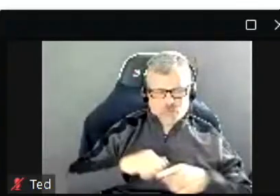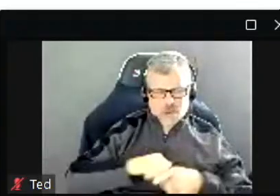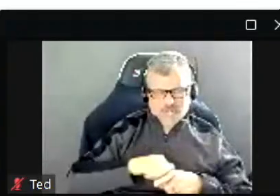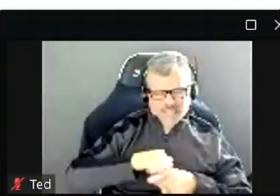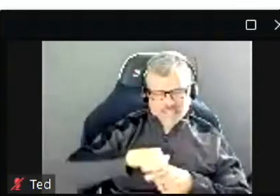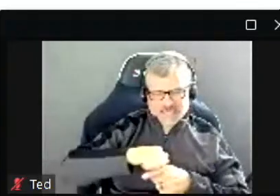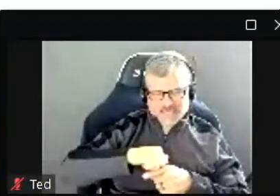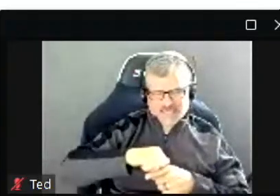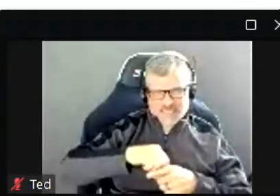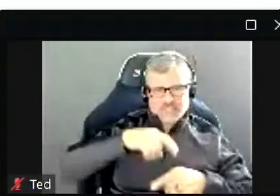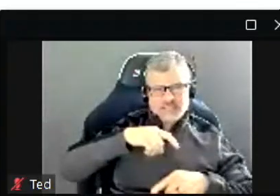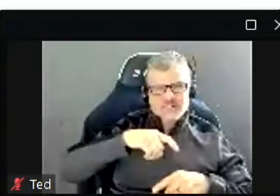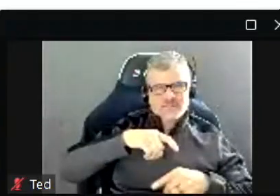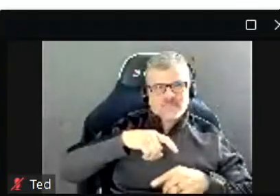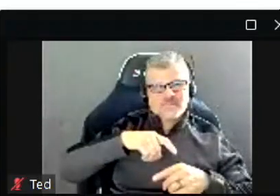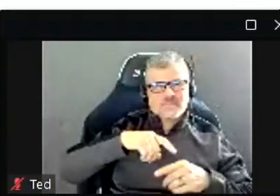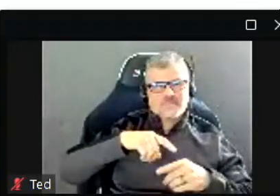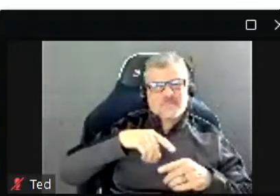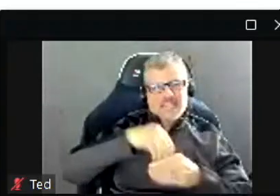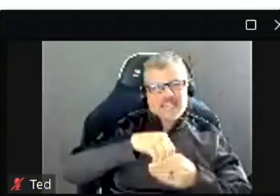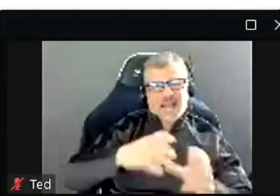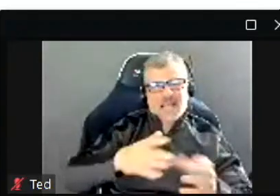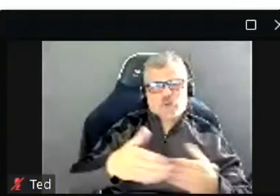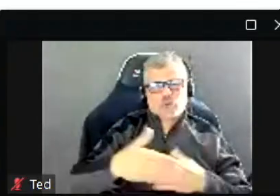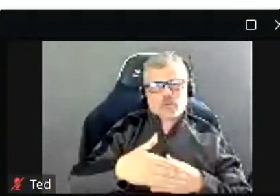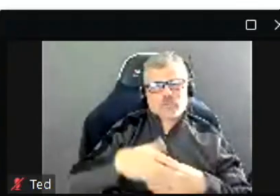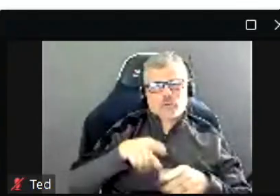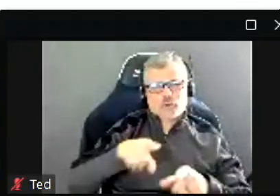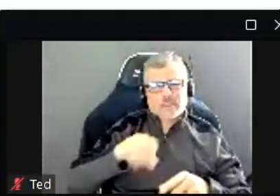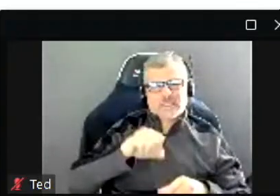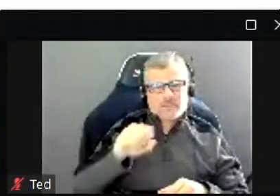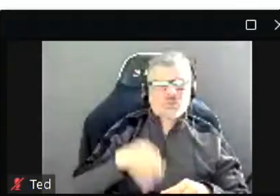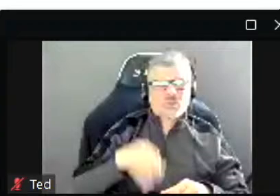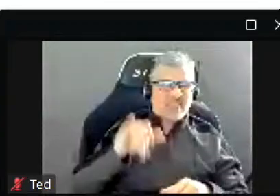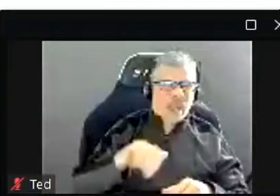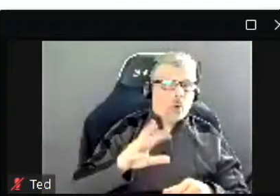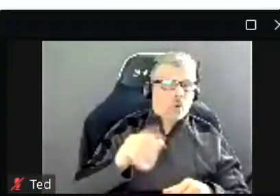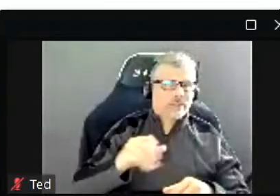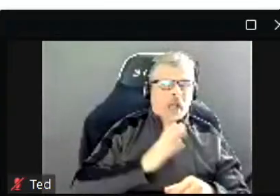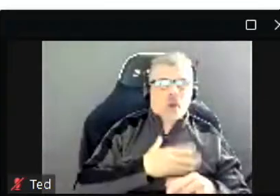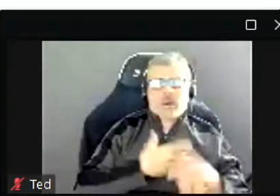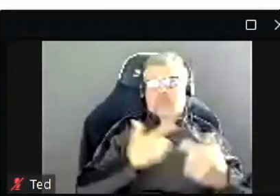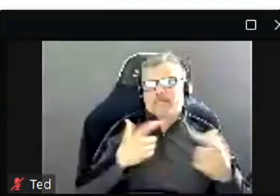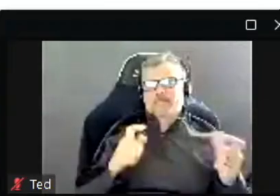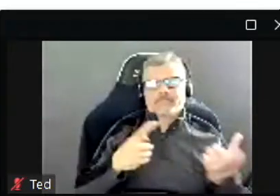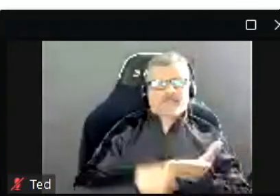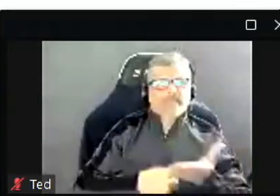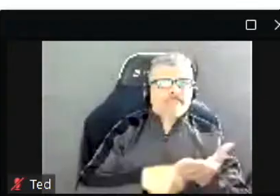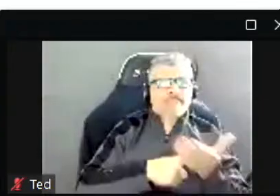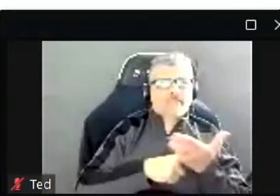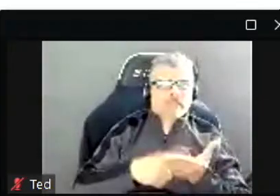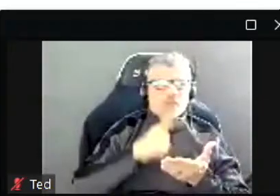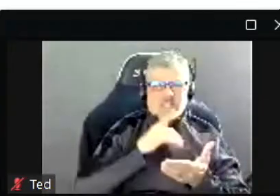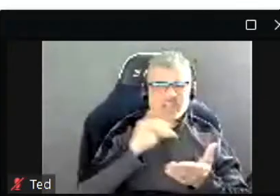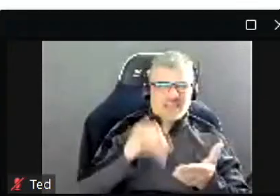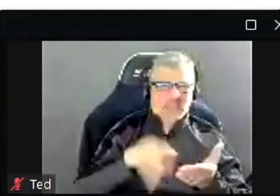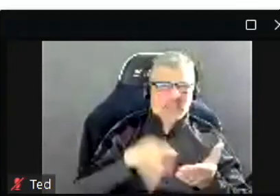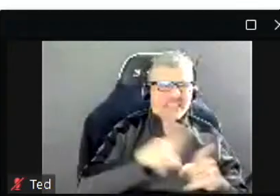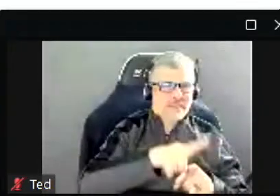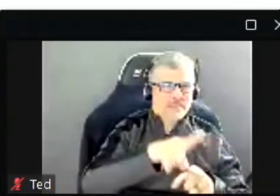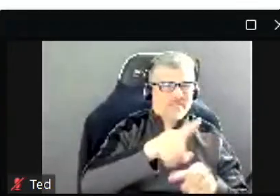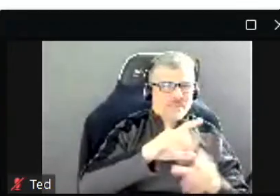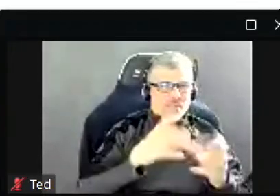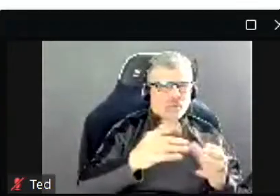over semesters. And so that was the real highlight, because it encompassed everything that you guys, group number 1, just